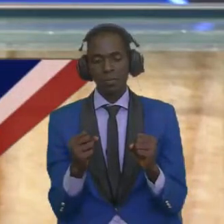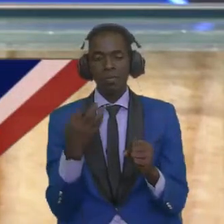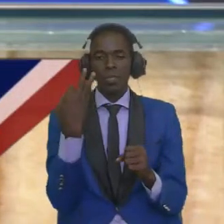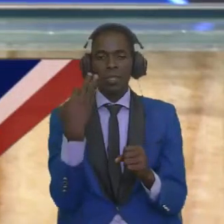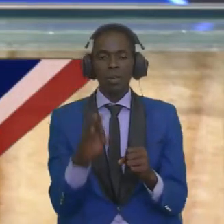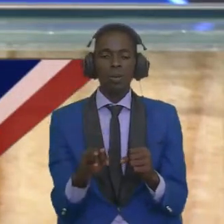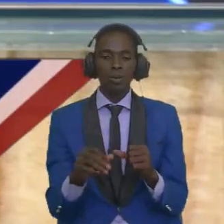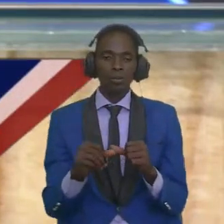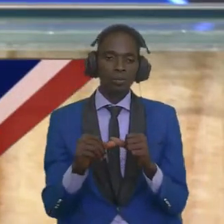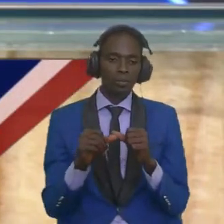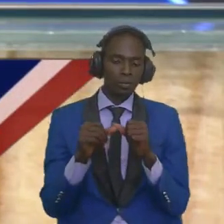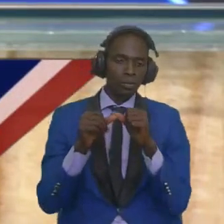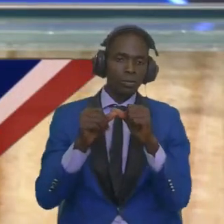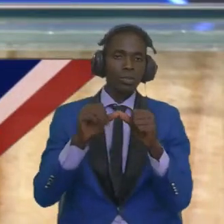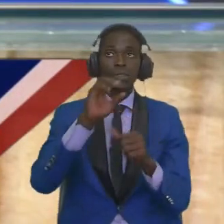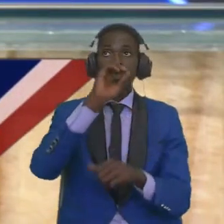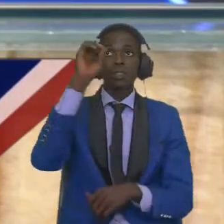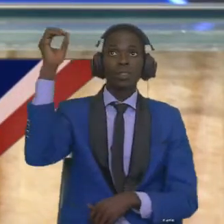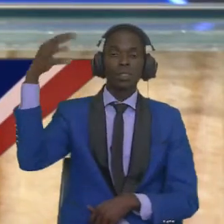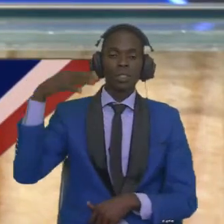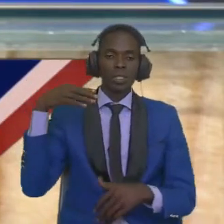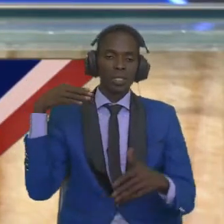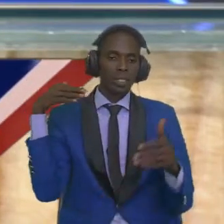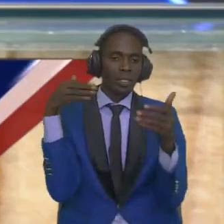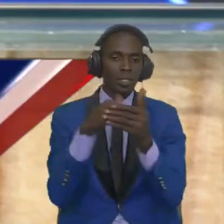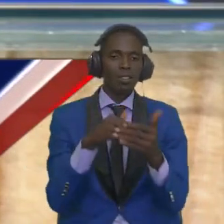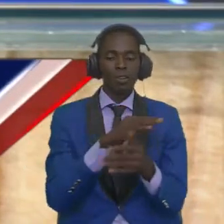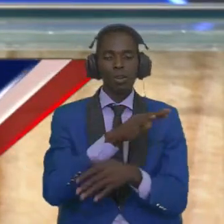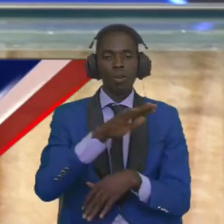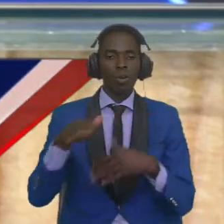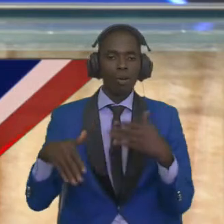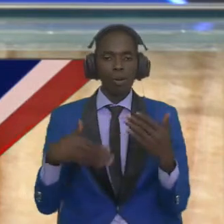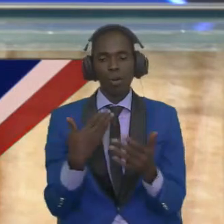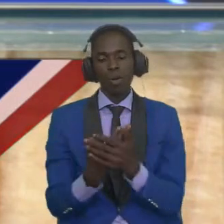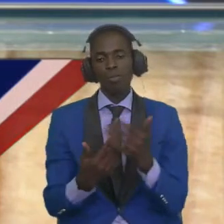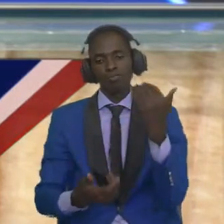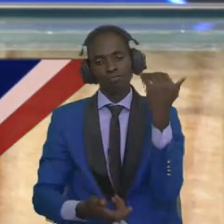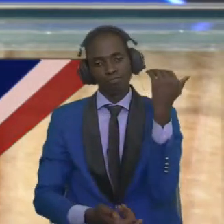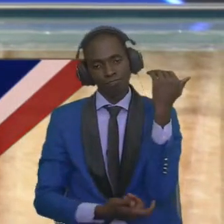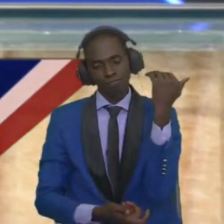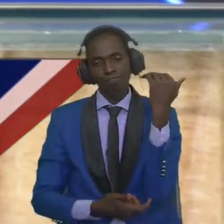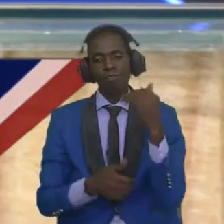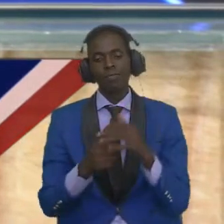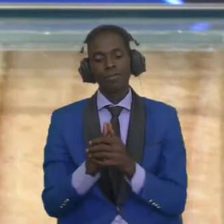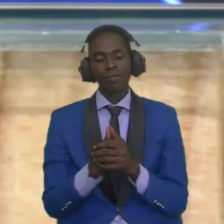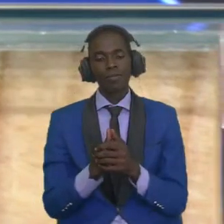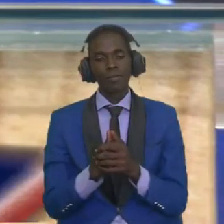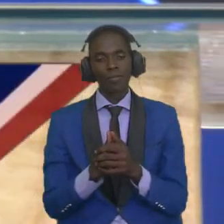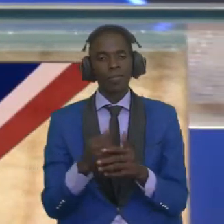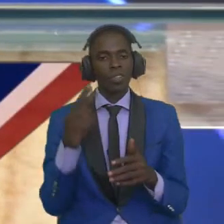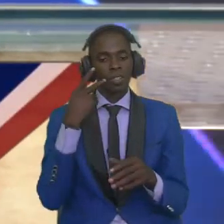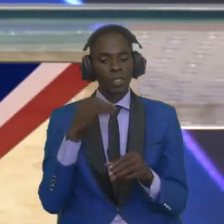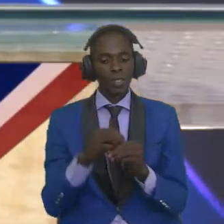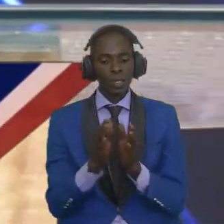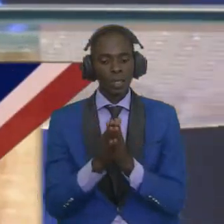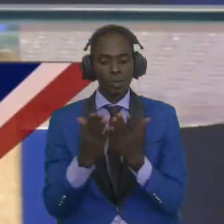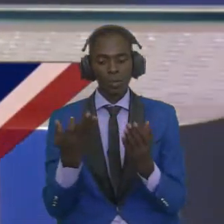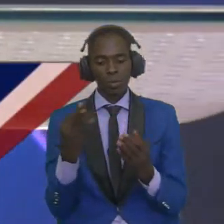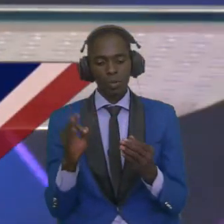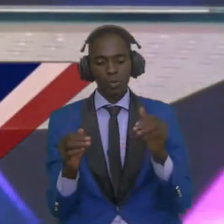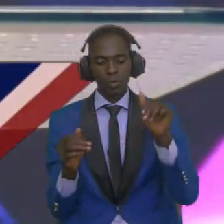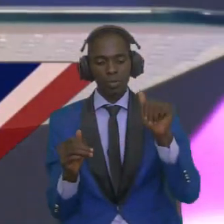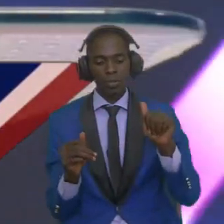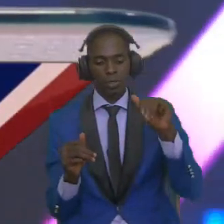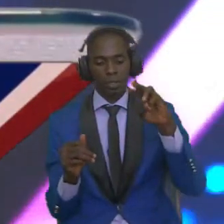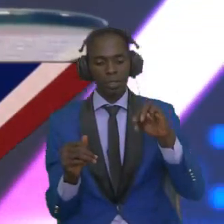of sustaining grace against all temptations. Hebrews chapter 4, we're